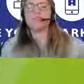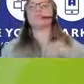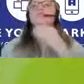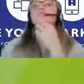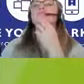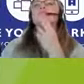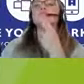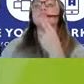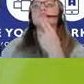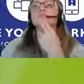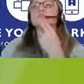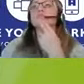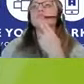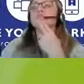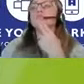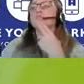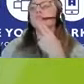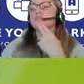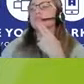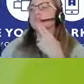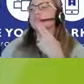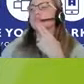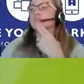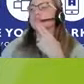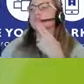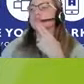So there's a whole host of things that are really handy to know